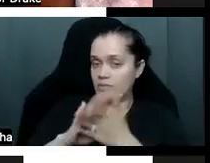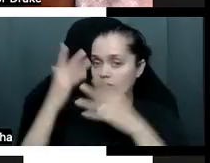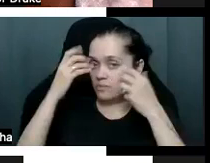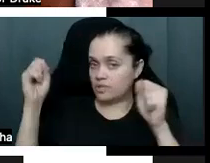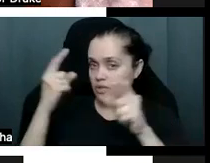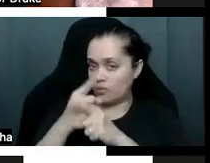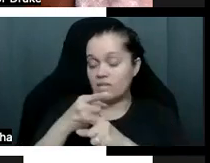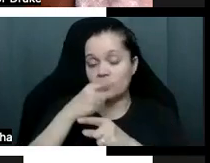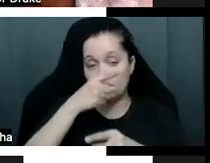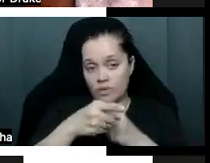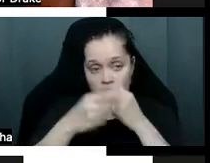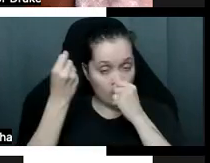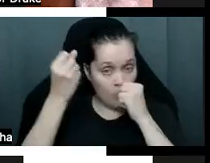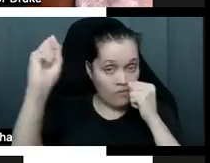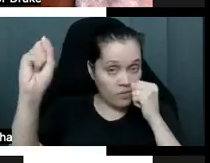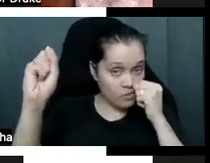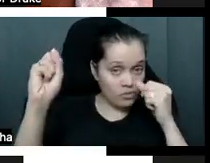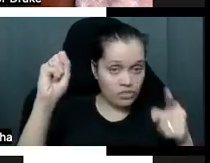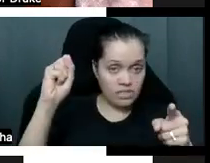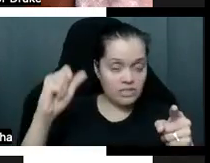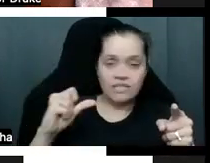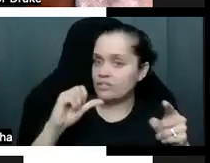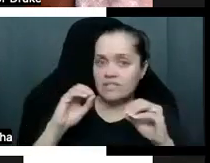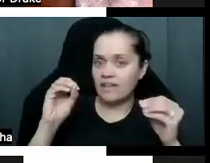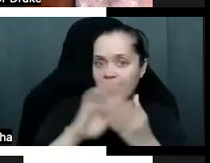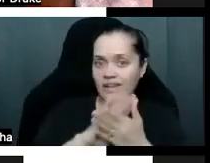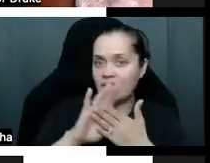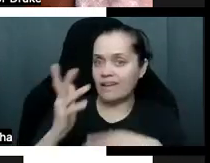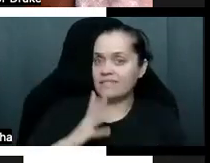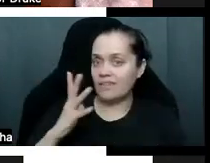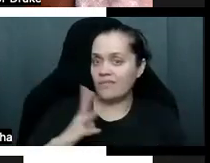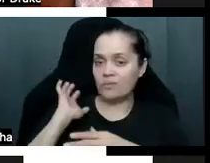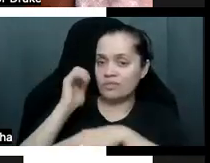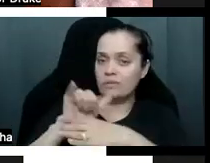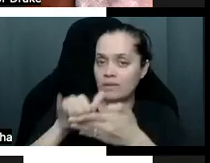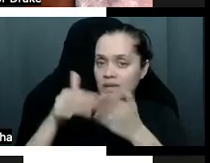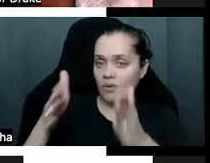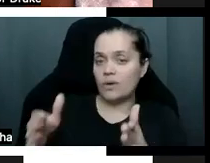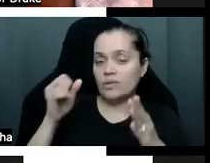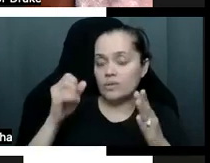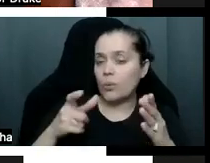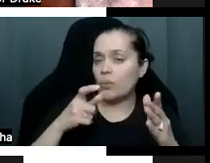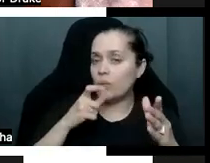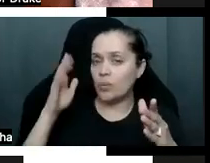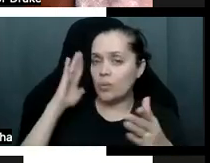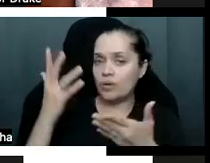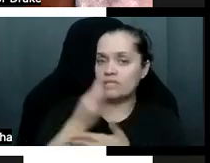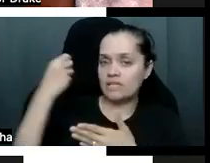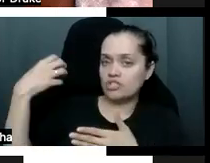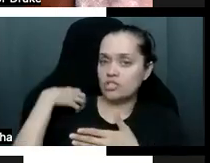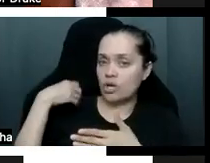do a revolution, there's nothing nice and formal like that. So who is going to take